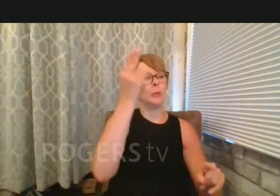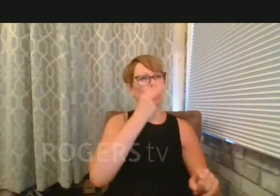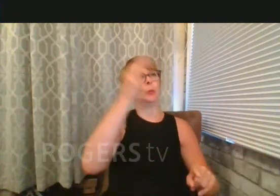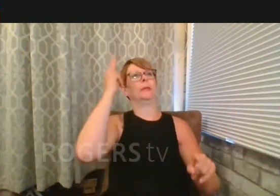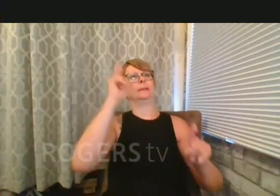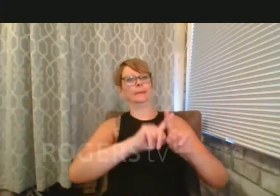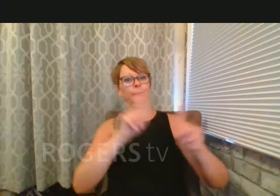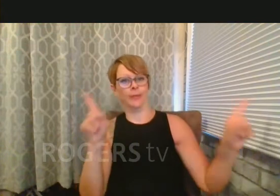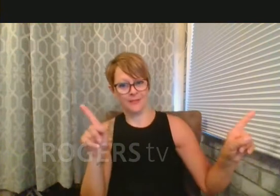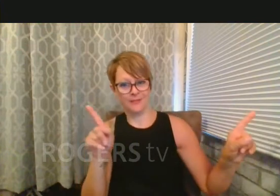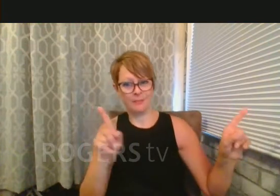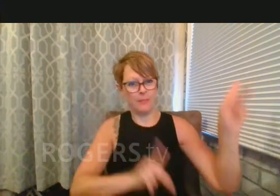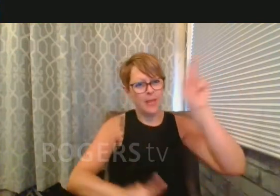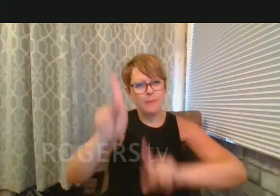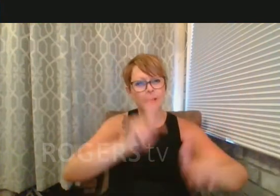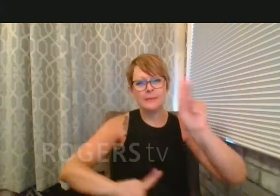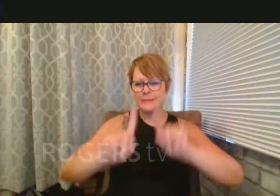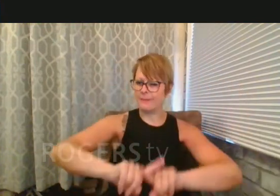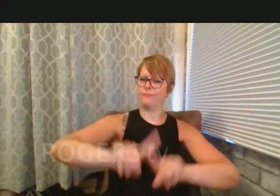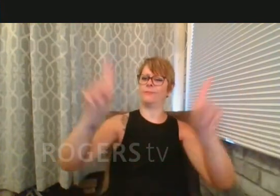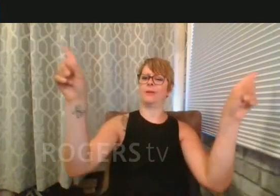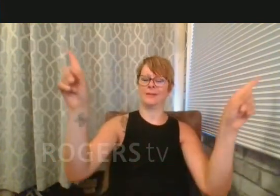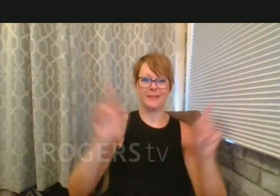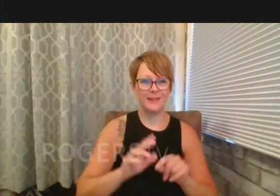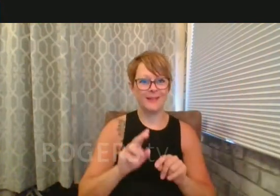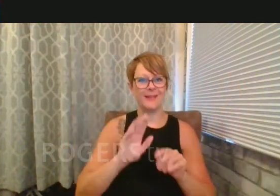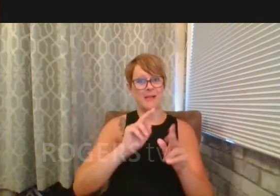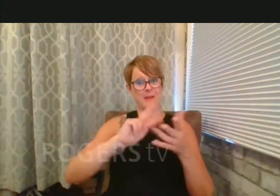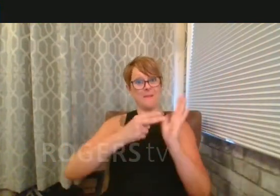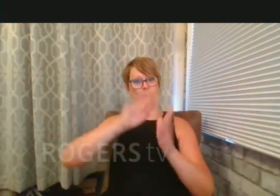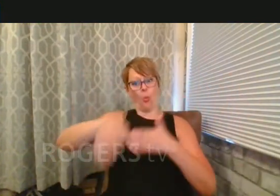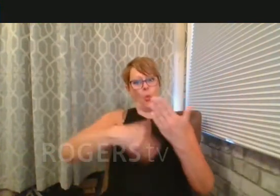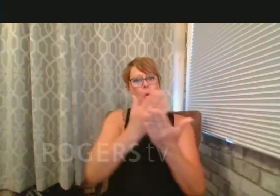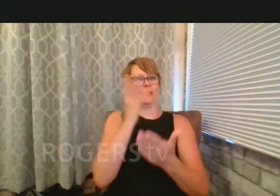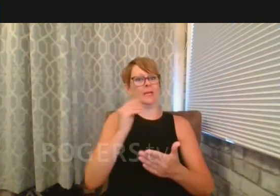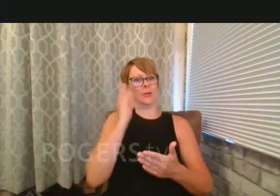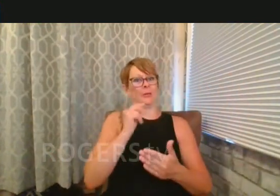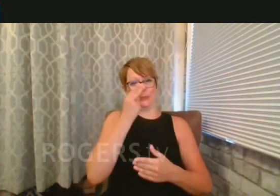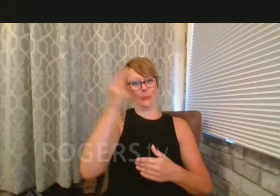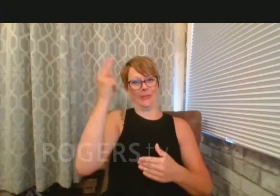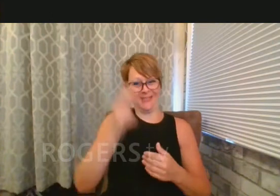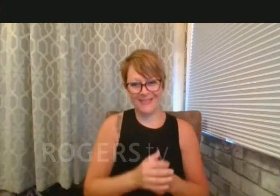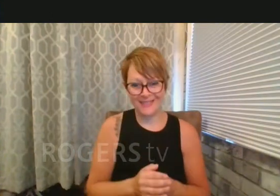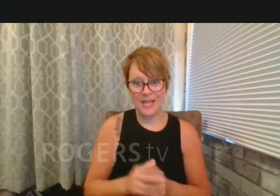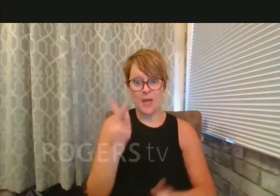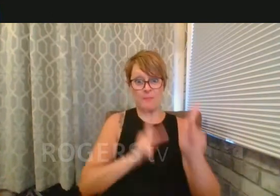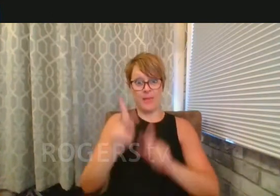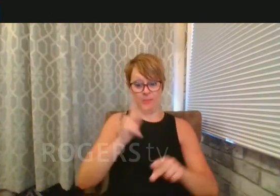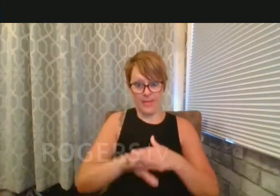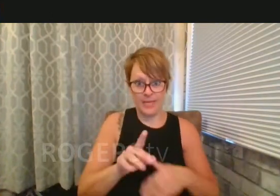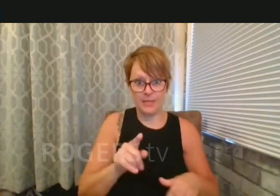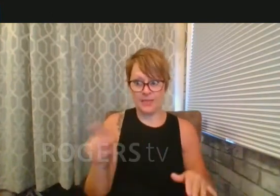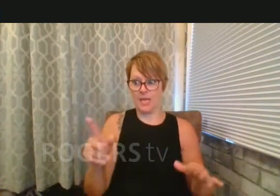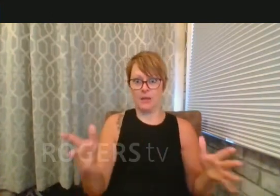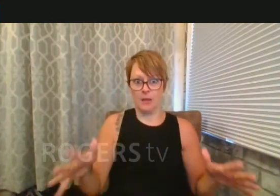people are different, so you get that whole experience. A lot of people, we had so many people walk in and just